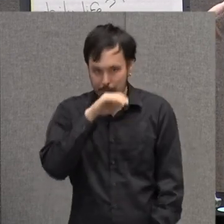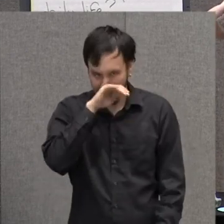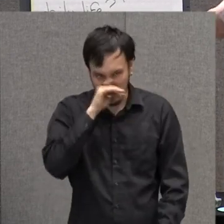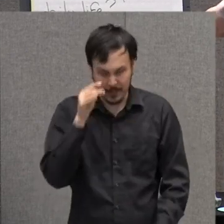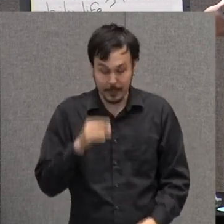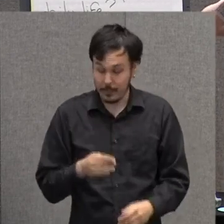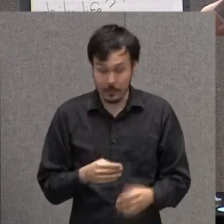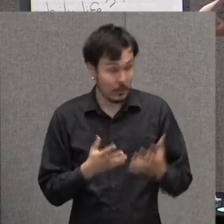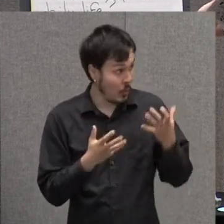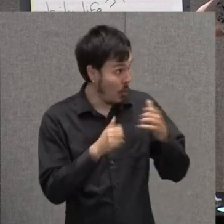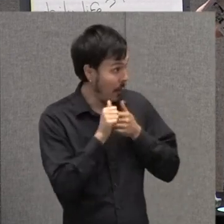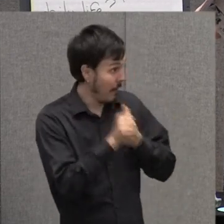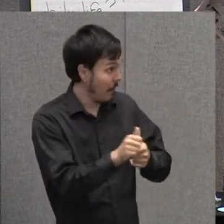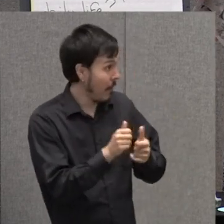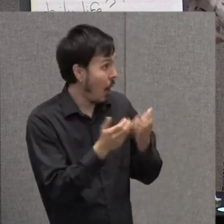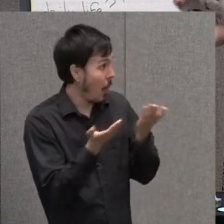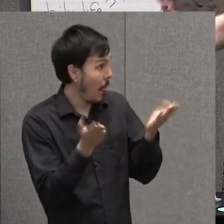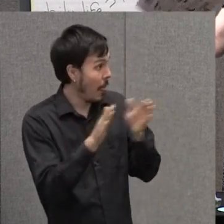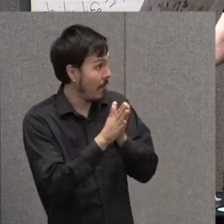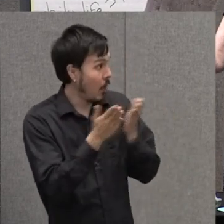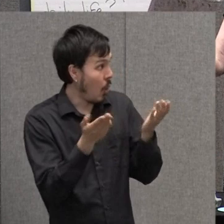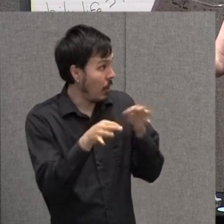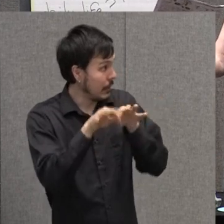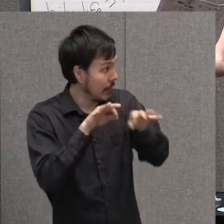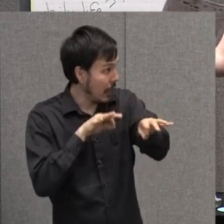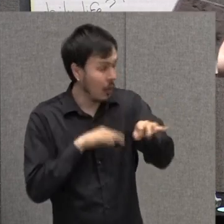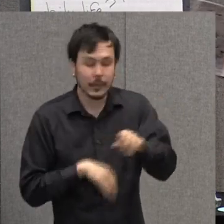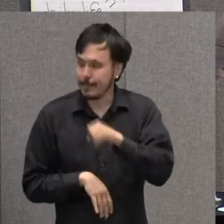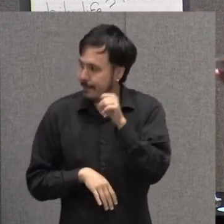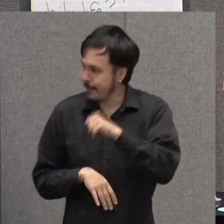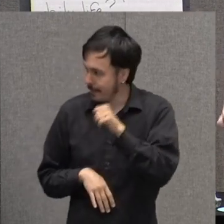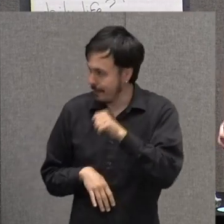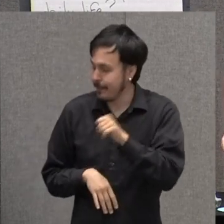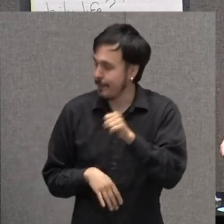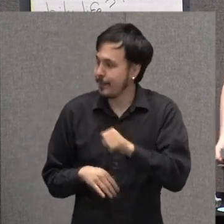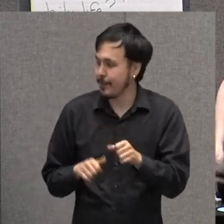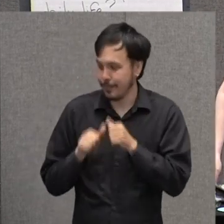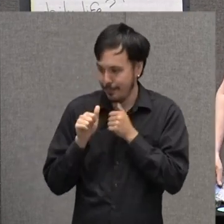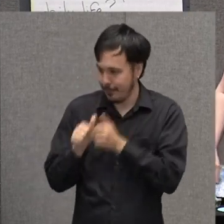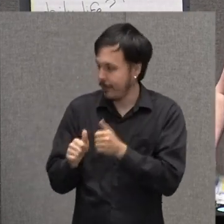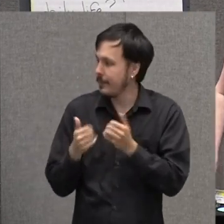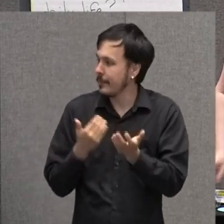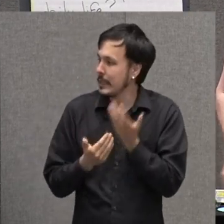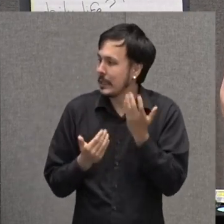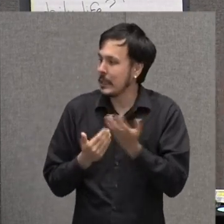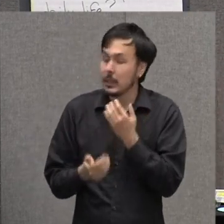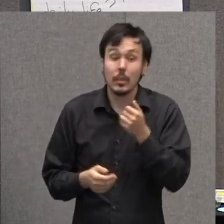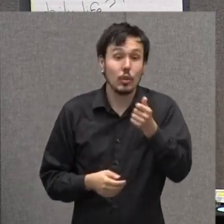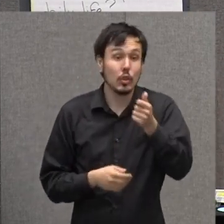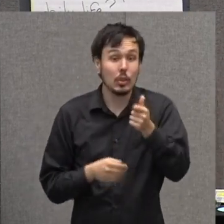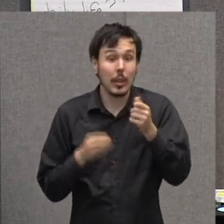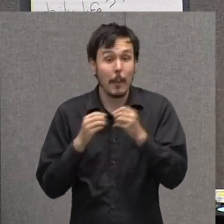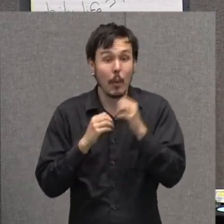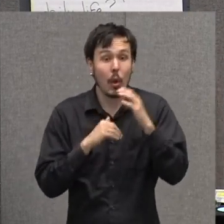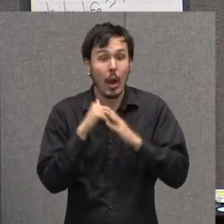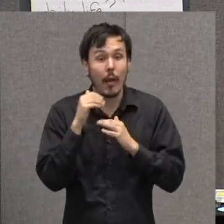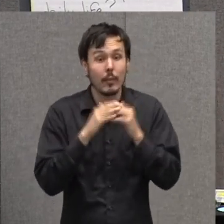on the fold? Rip it on the fold. Okay. Right there. Easy as pie. Okay. And if you're more comfortable cutting,